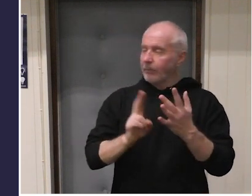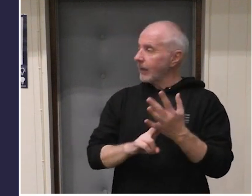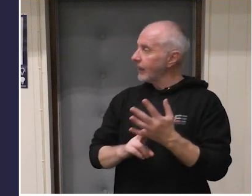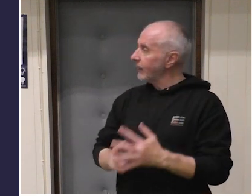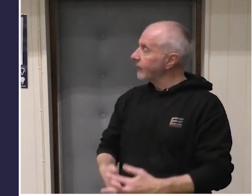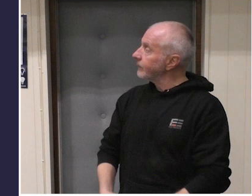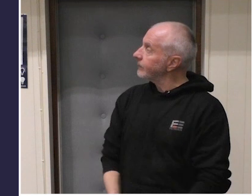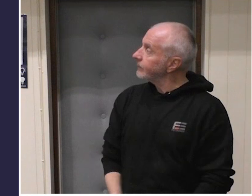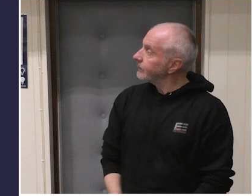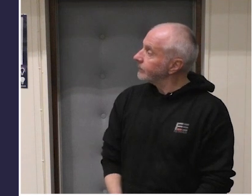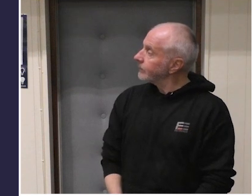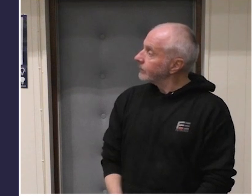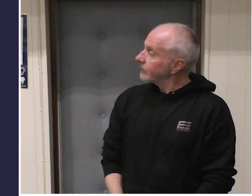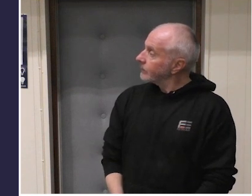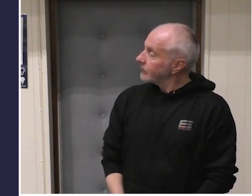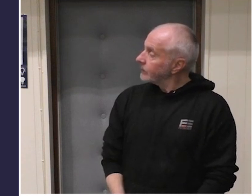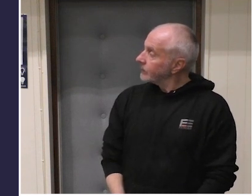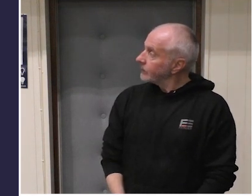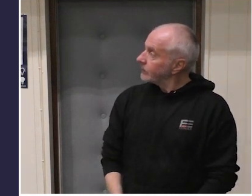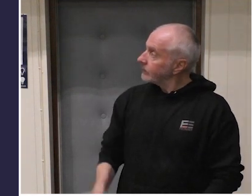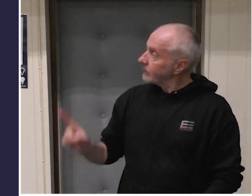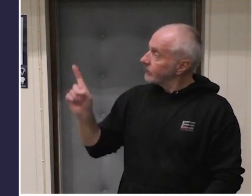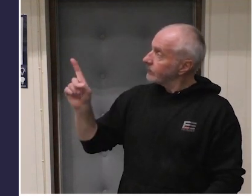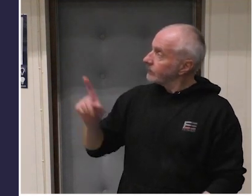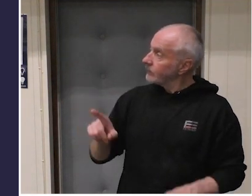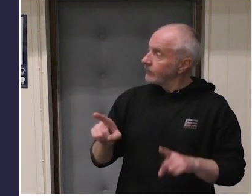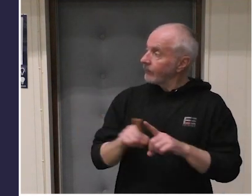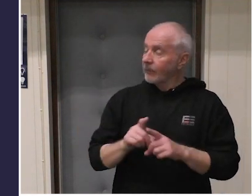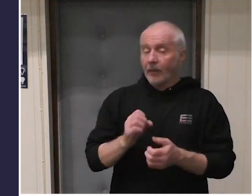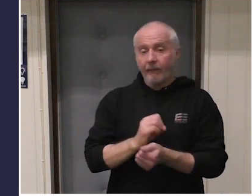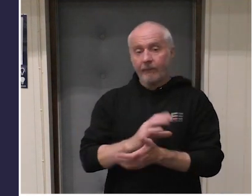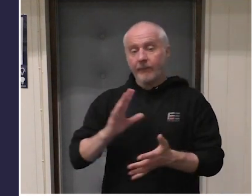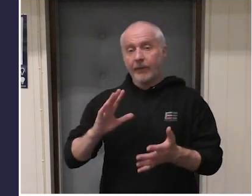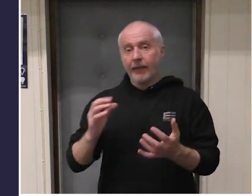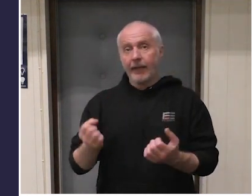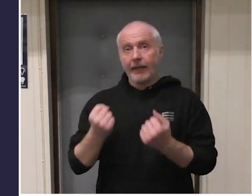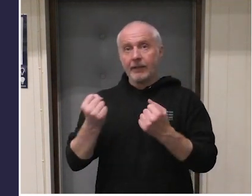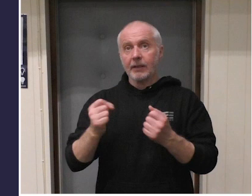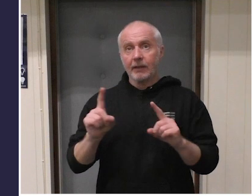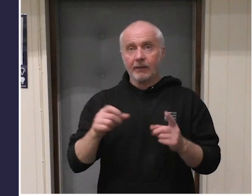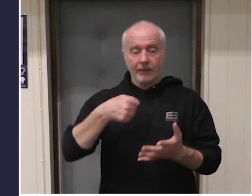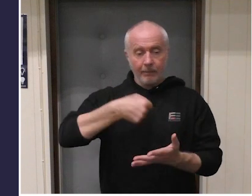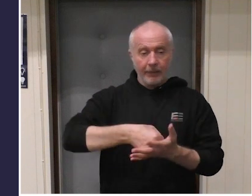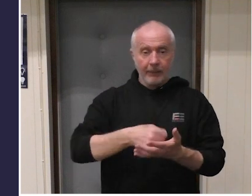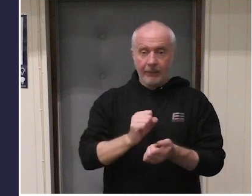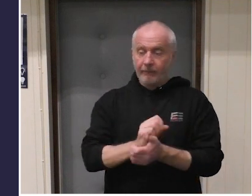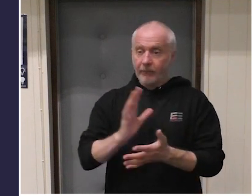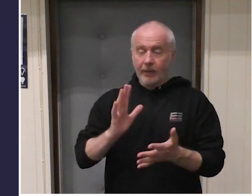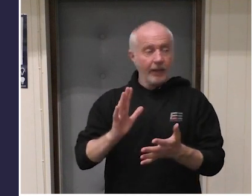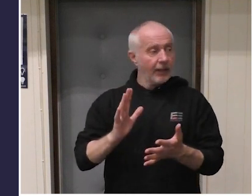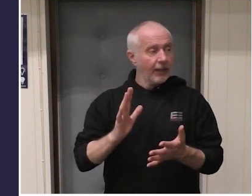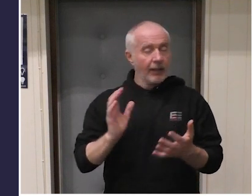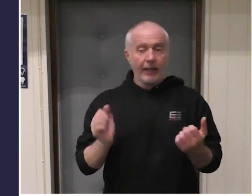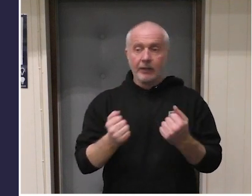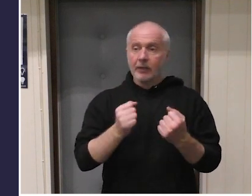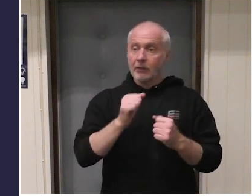And so it turns out, like we can talk about the free energy telling us about the minimum free energy structures, there are